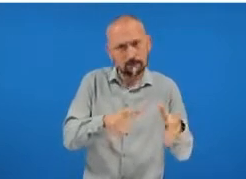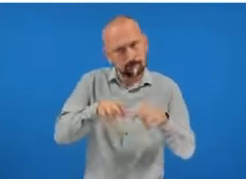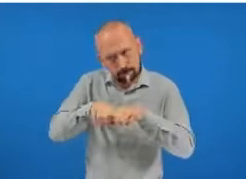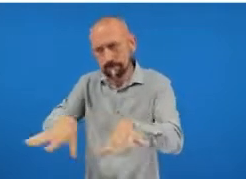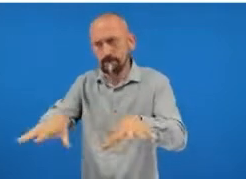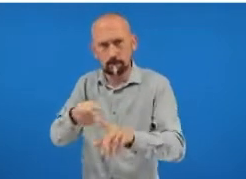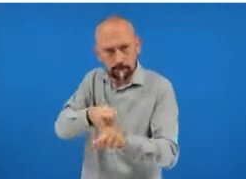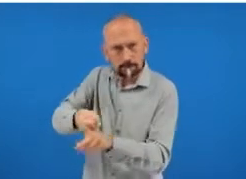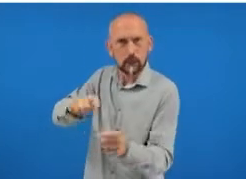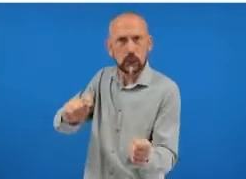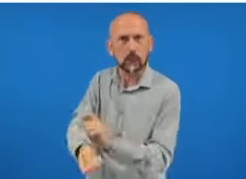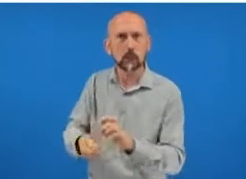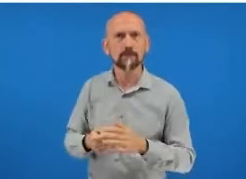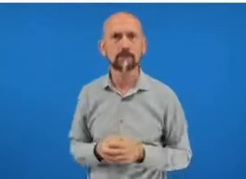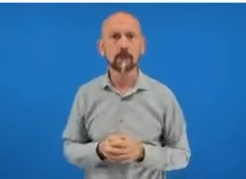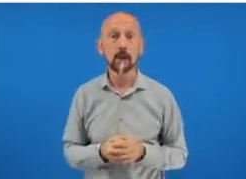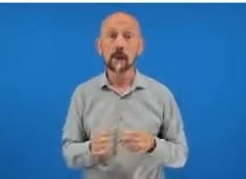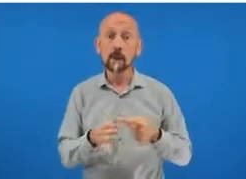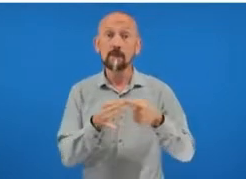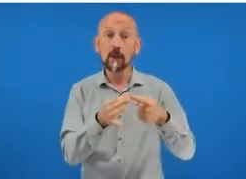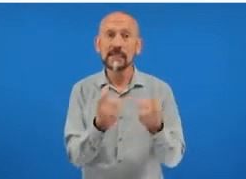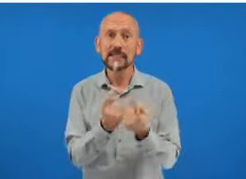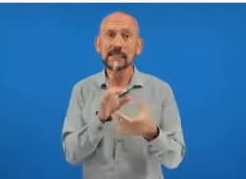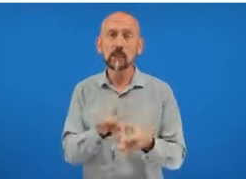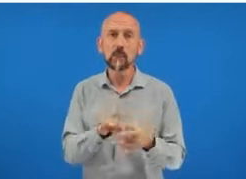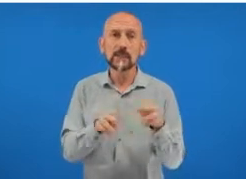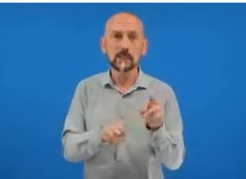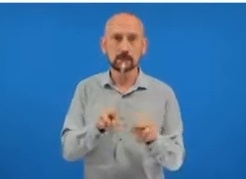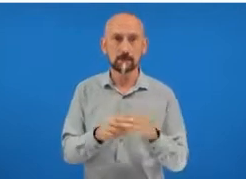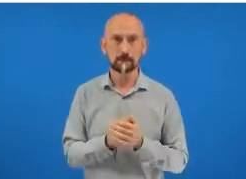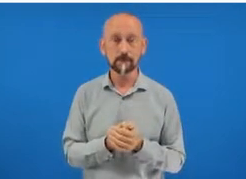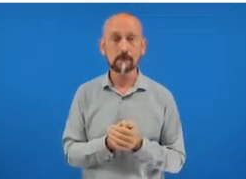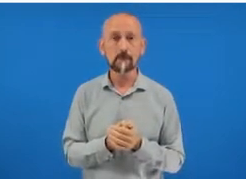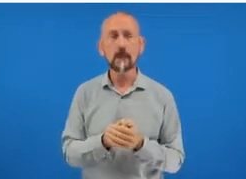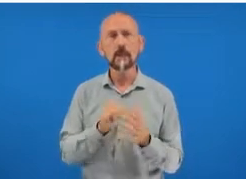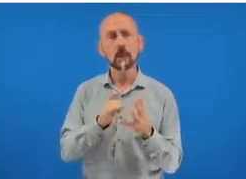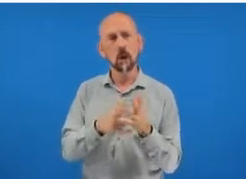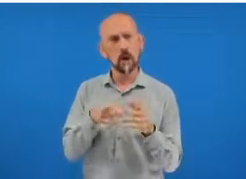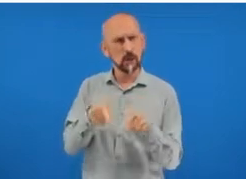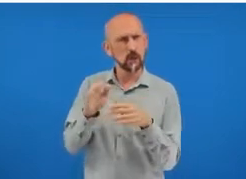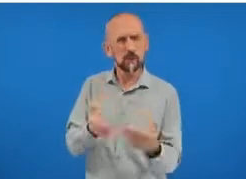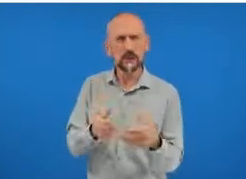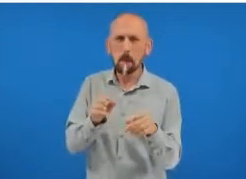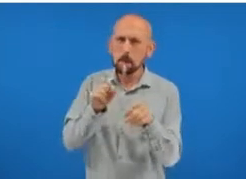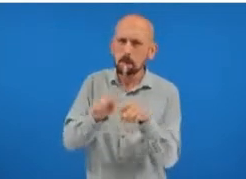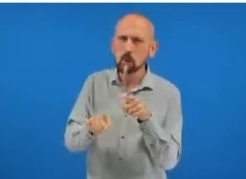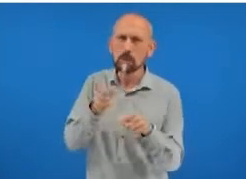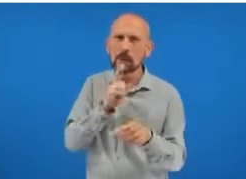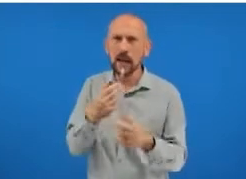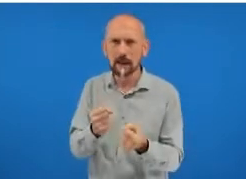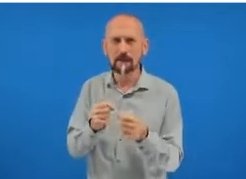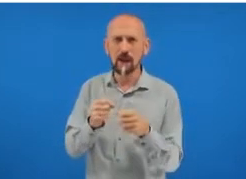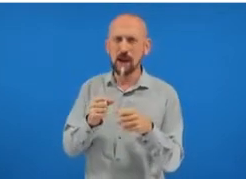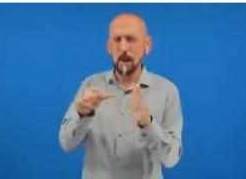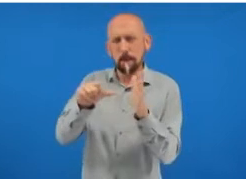those services where almost everyone had what we call a problem descriptor, so the assessment had resulted with identifying